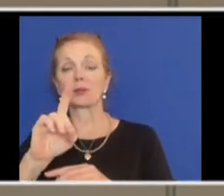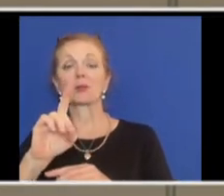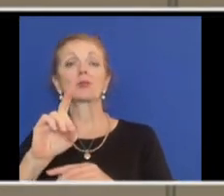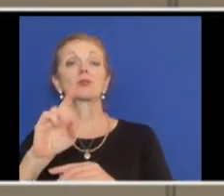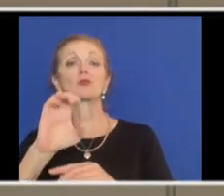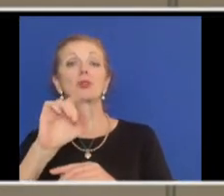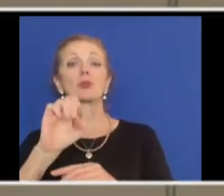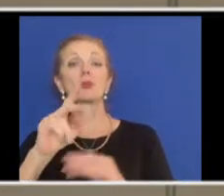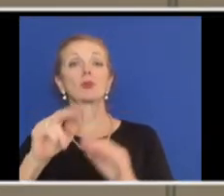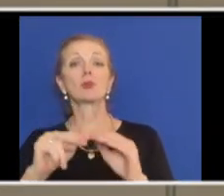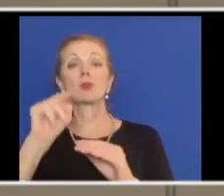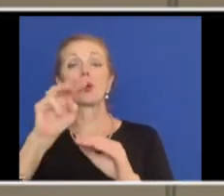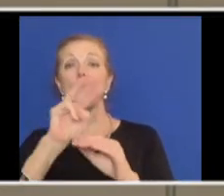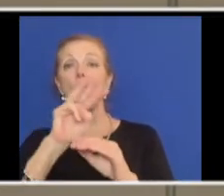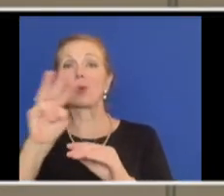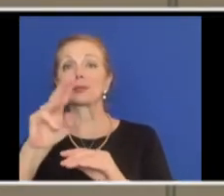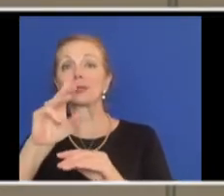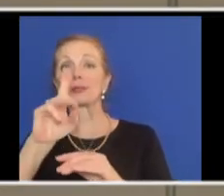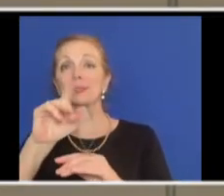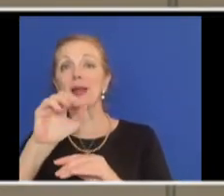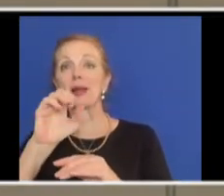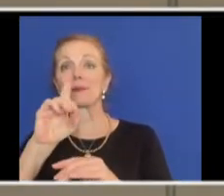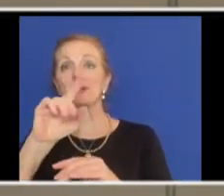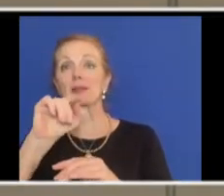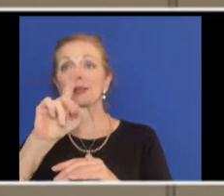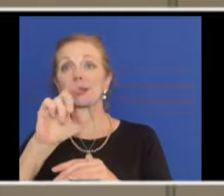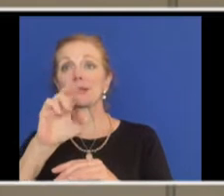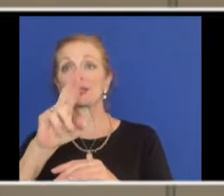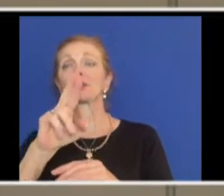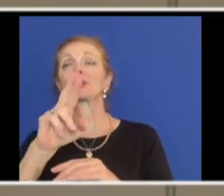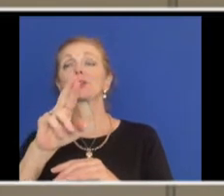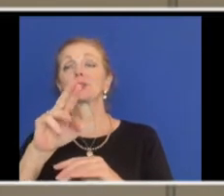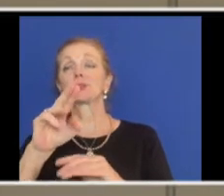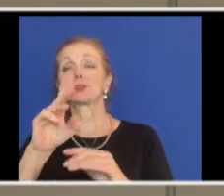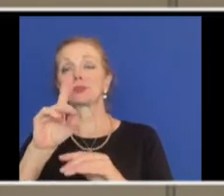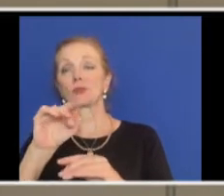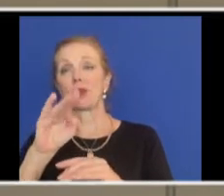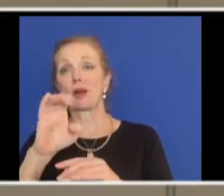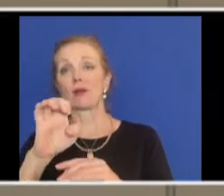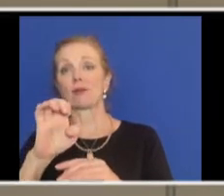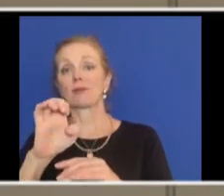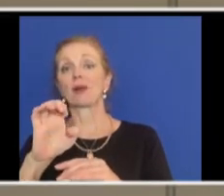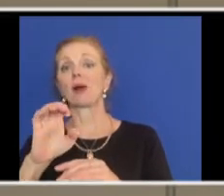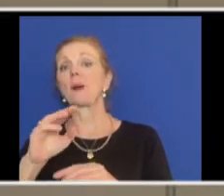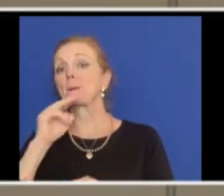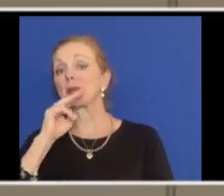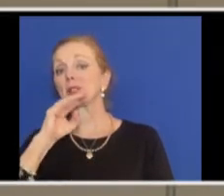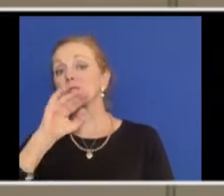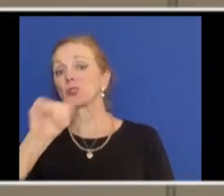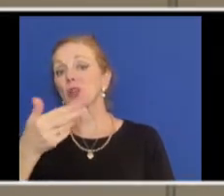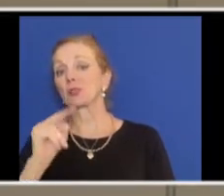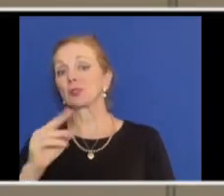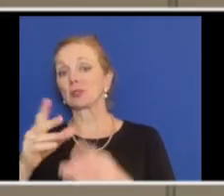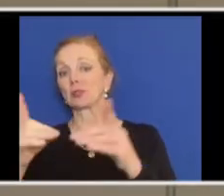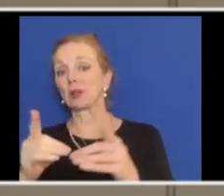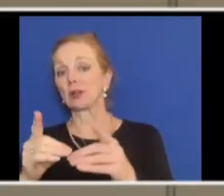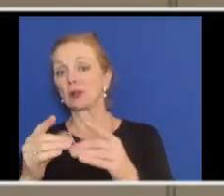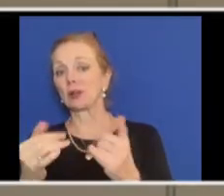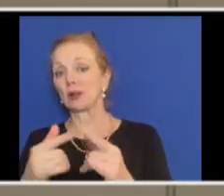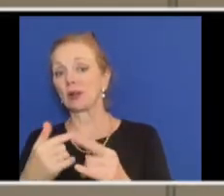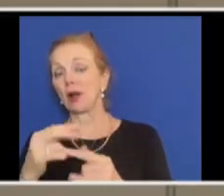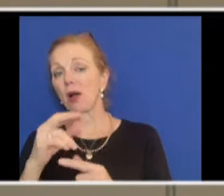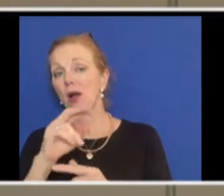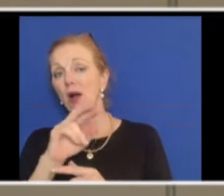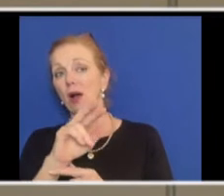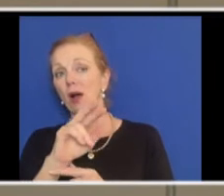and West of David Taylor drive and Council District Four Miss Johnson's District the current zoning is R3 single family